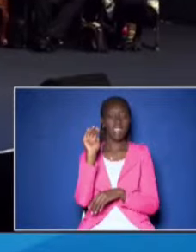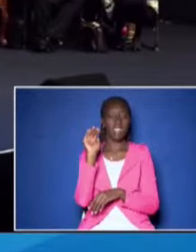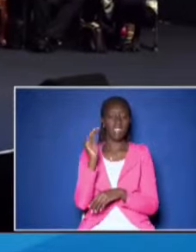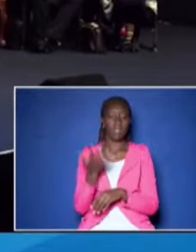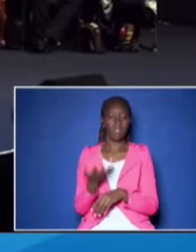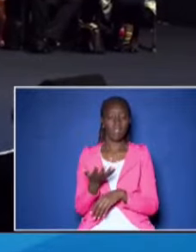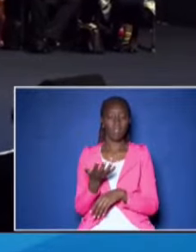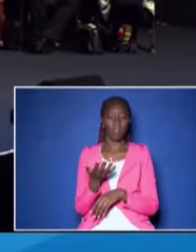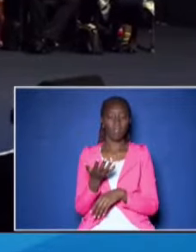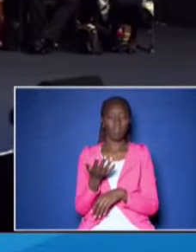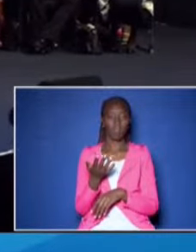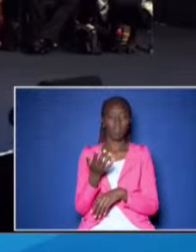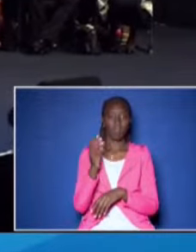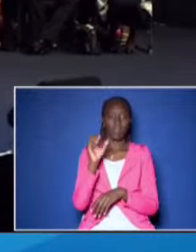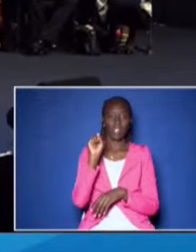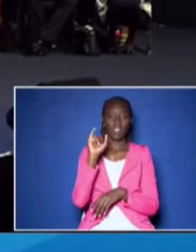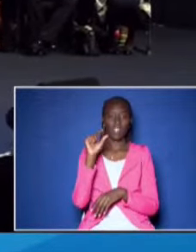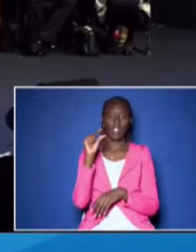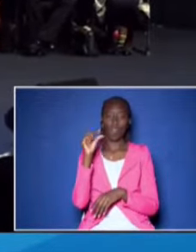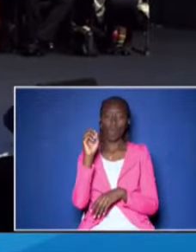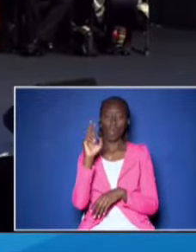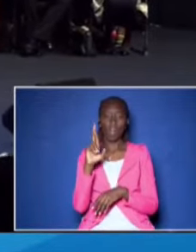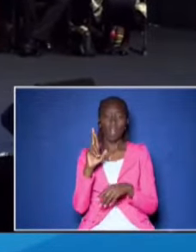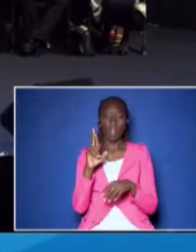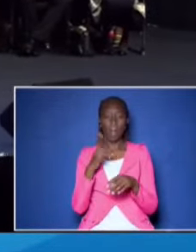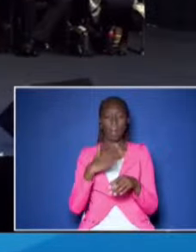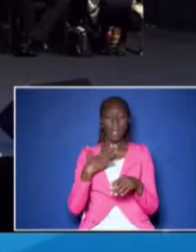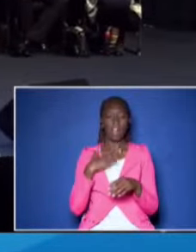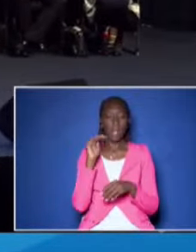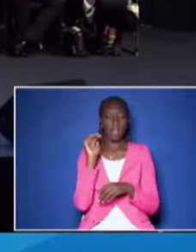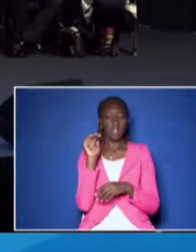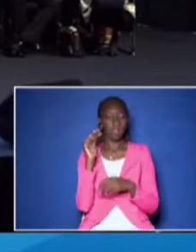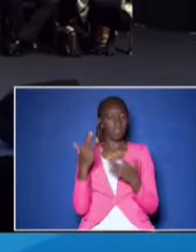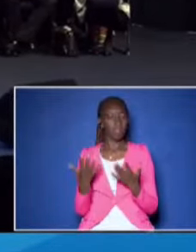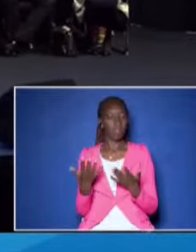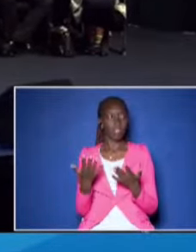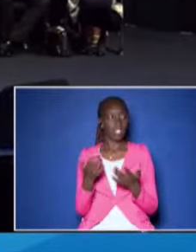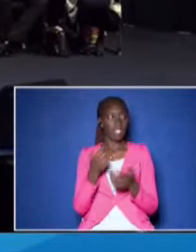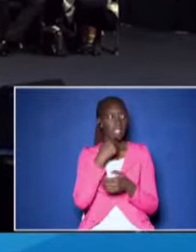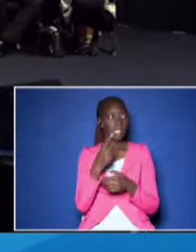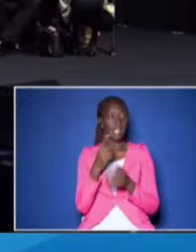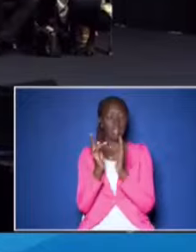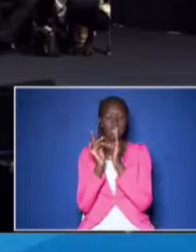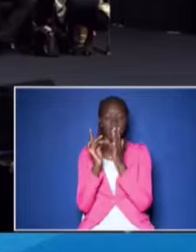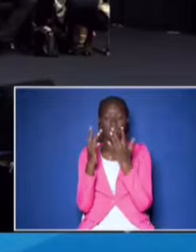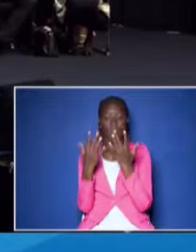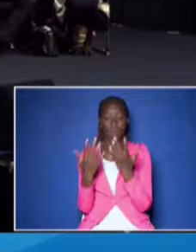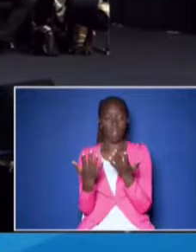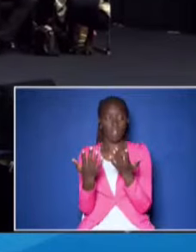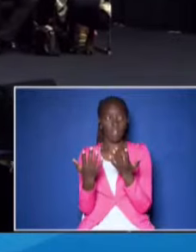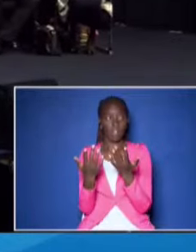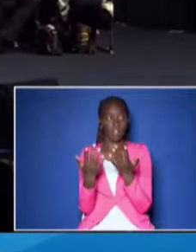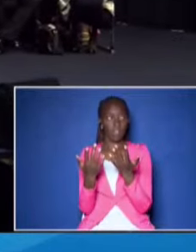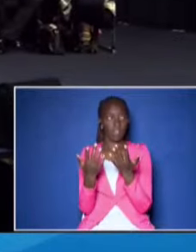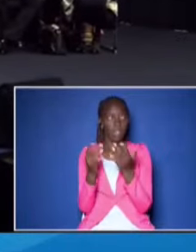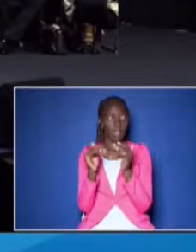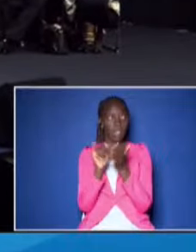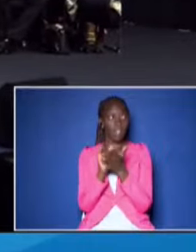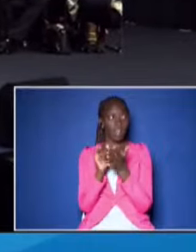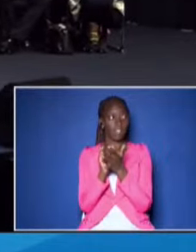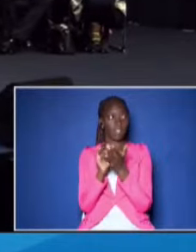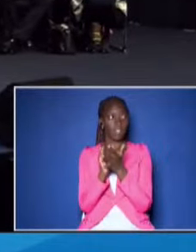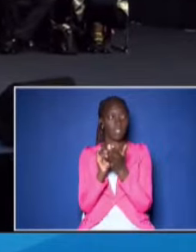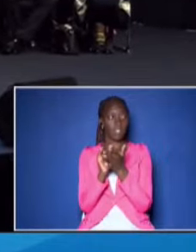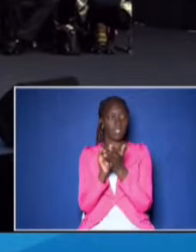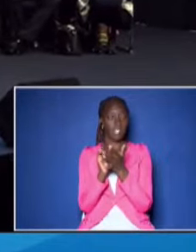seal Professor I have a question it says in Scripture that absum